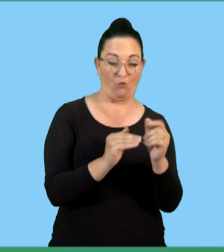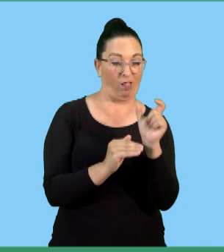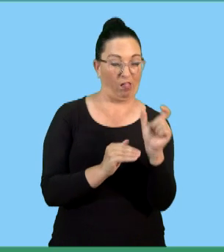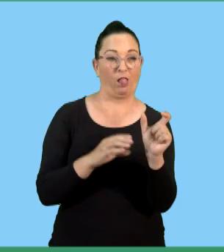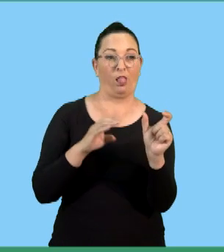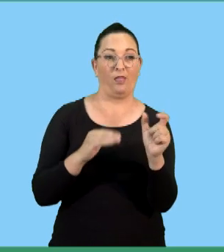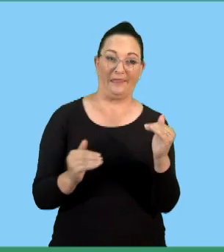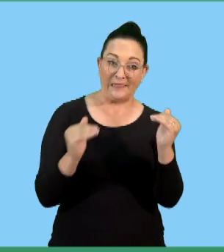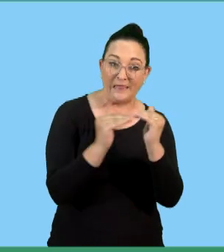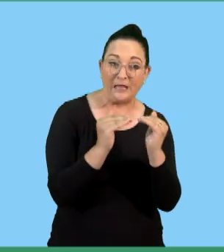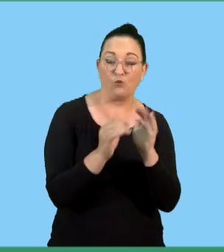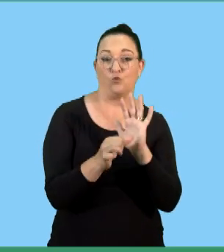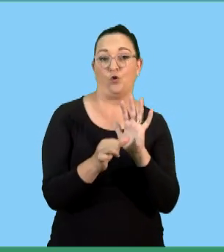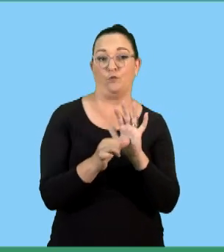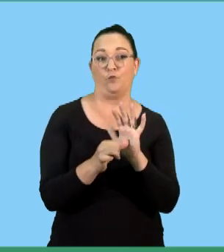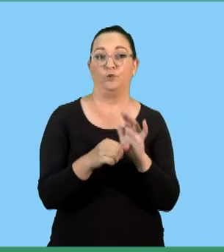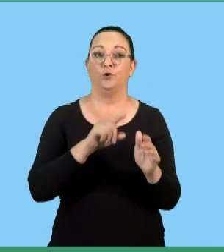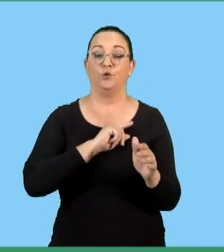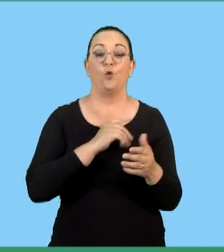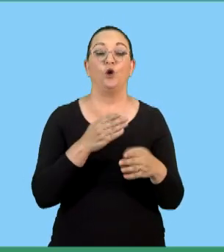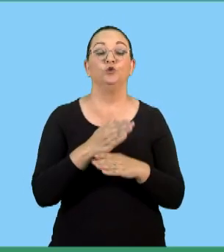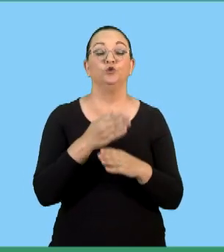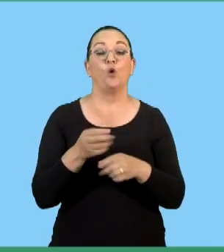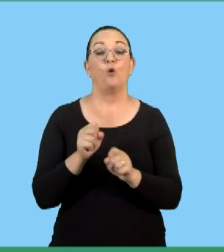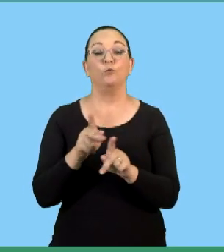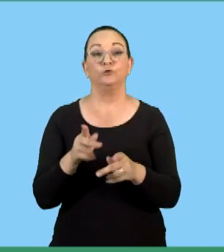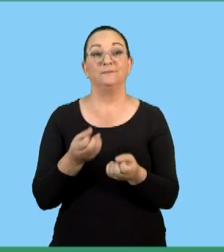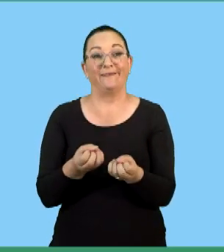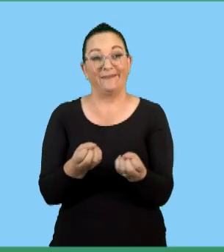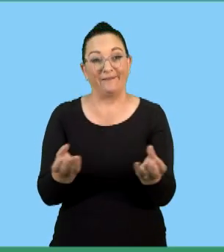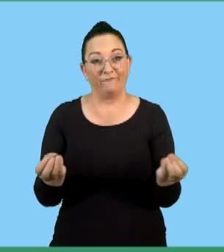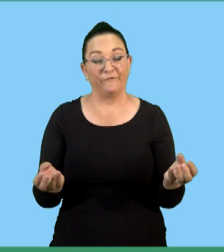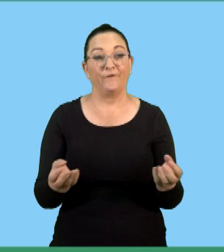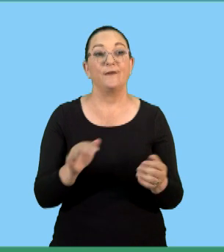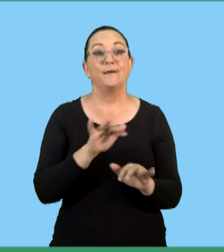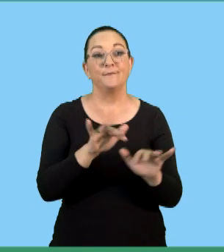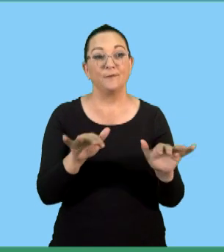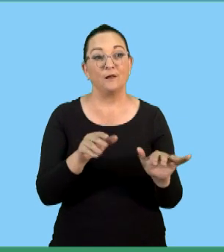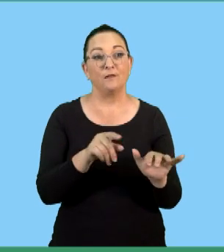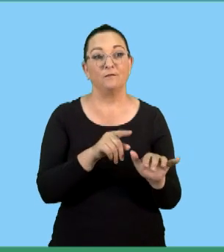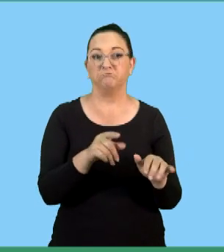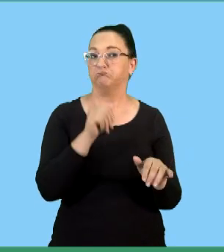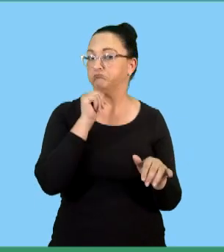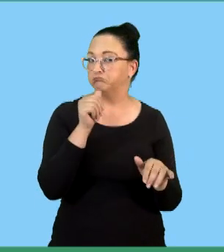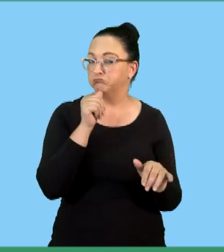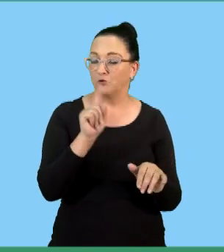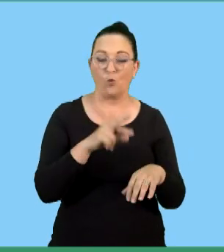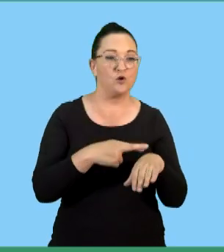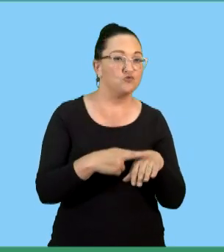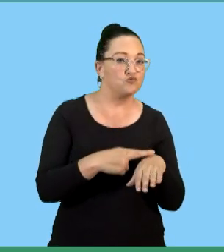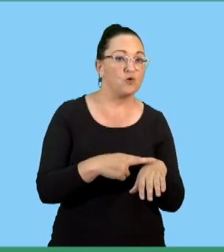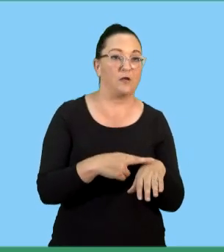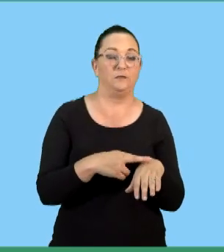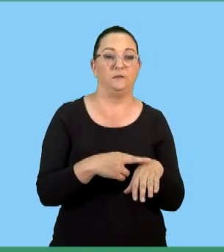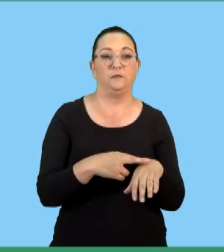word. Ensure that equal job opportunities are given to people regardless of their race, regardless of